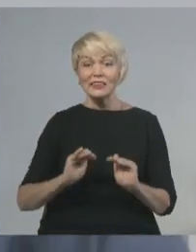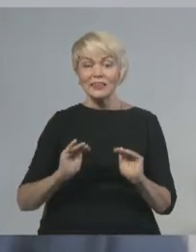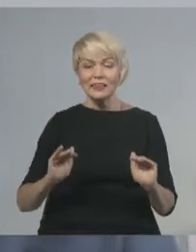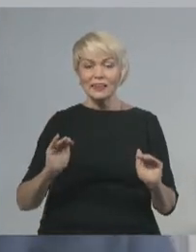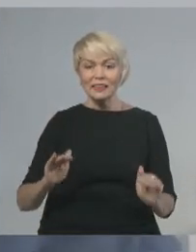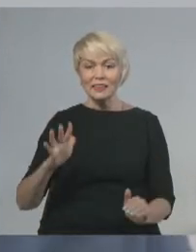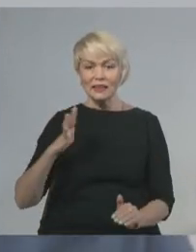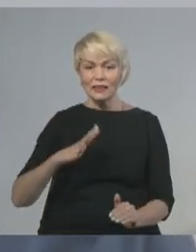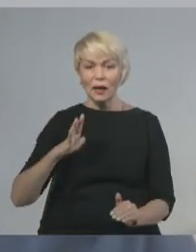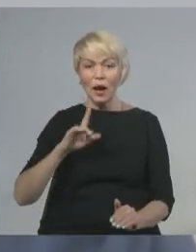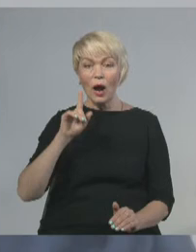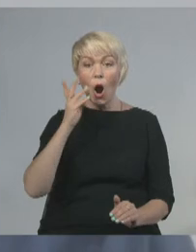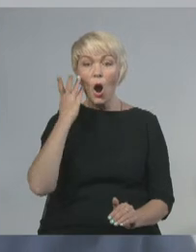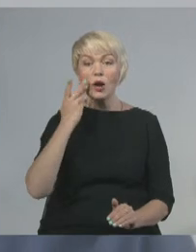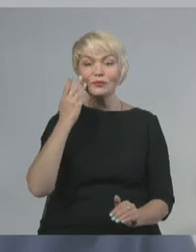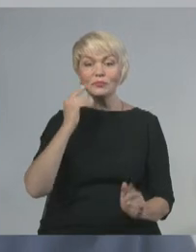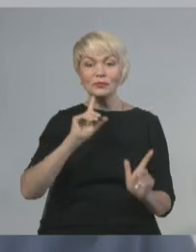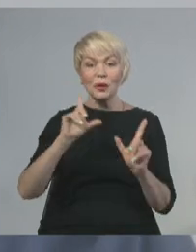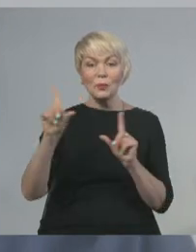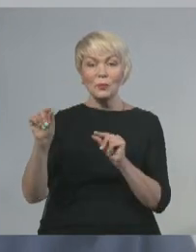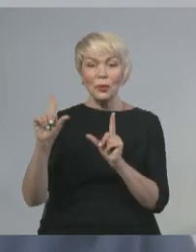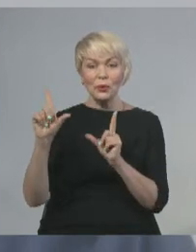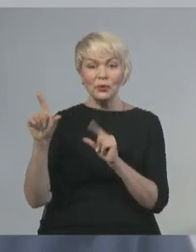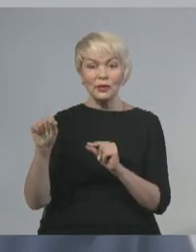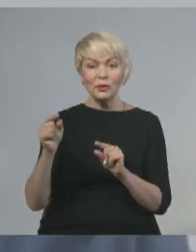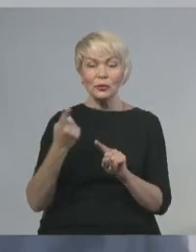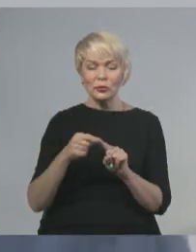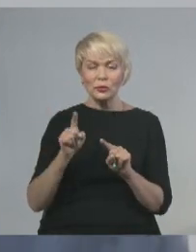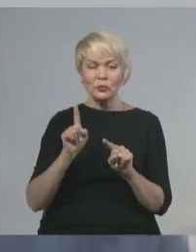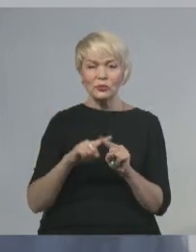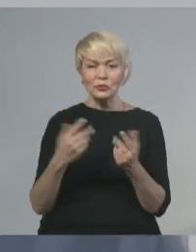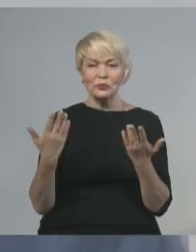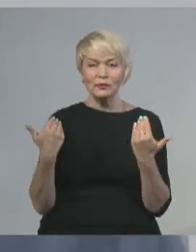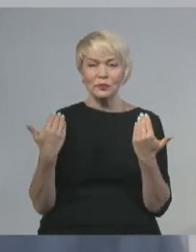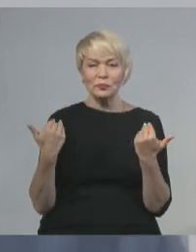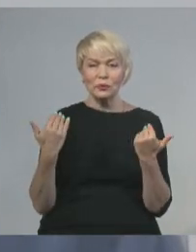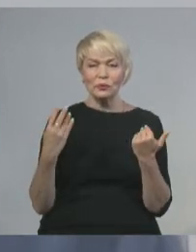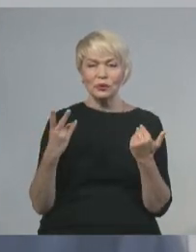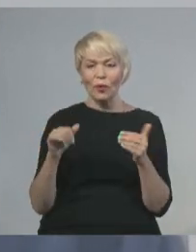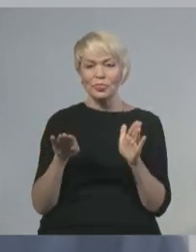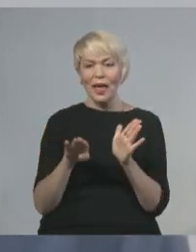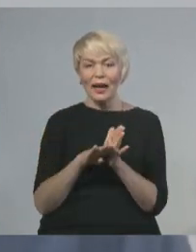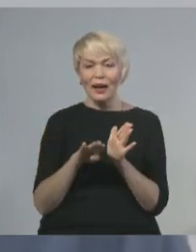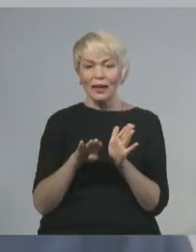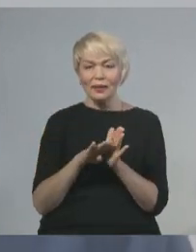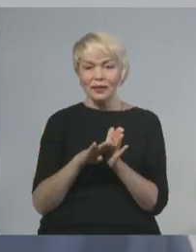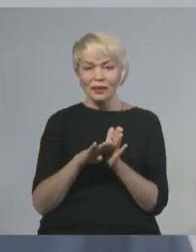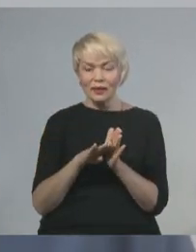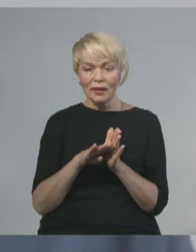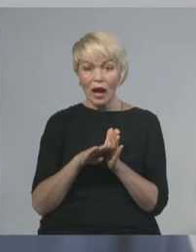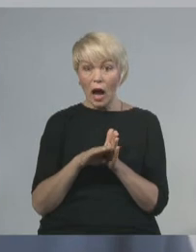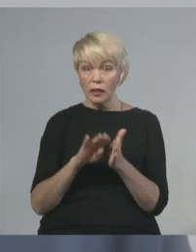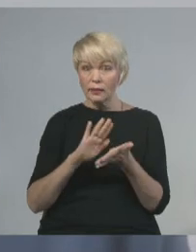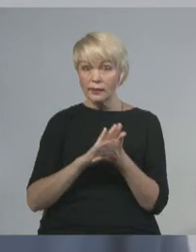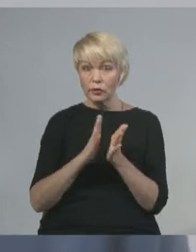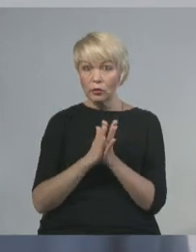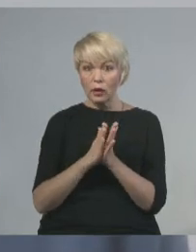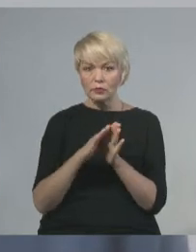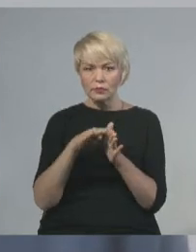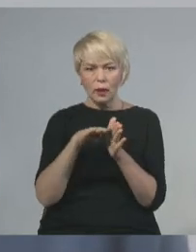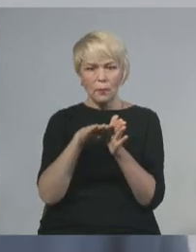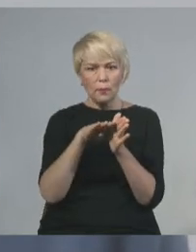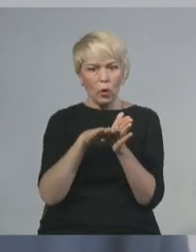going and then the the situation was getting worse and that was the phase